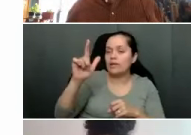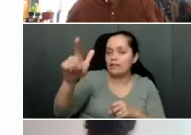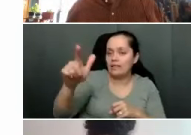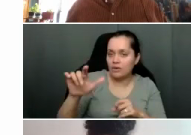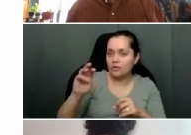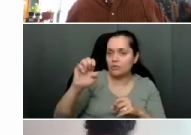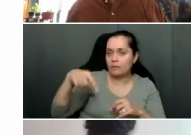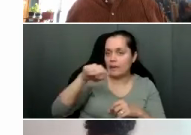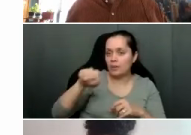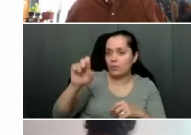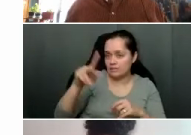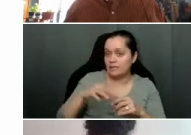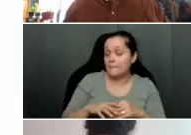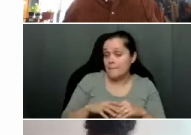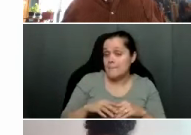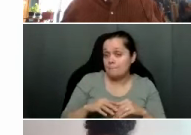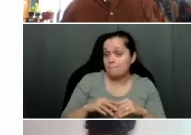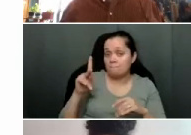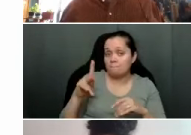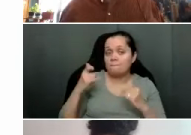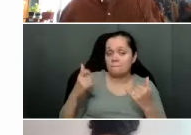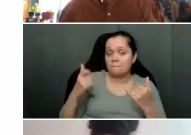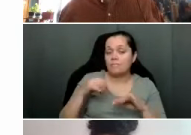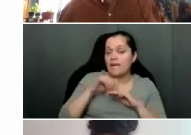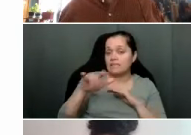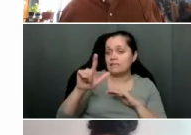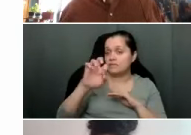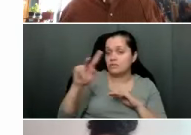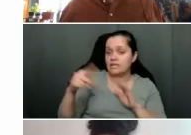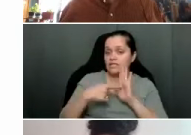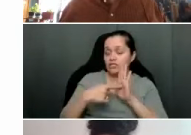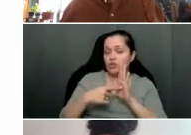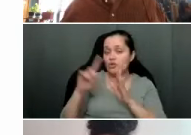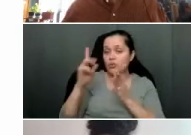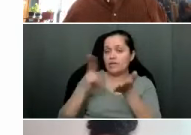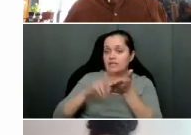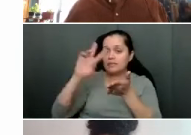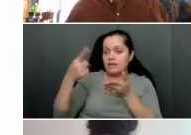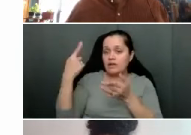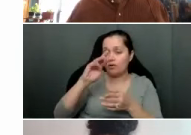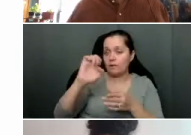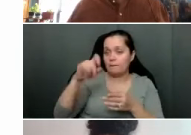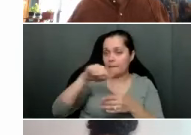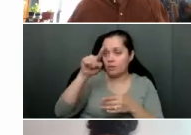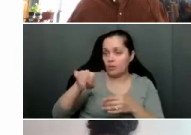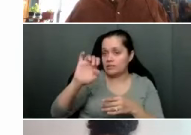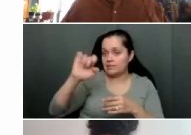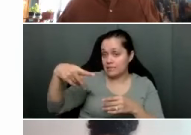map quiz. So I sent you a link to show you where to sign up for the map quiz